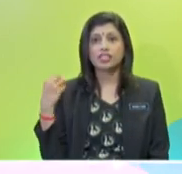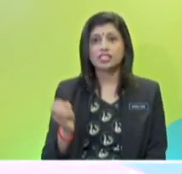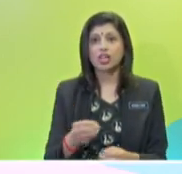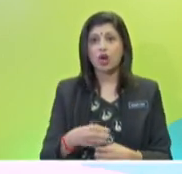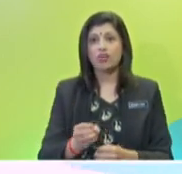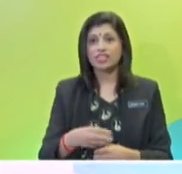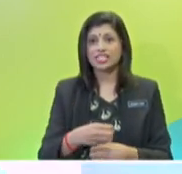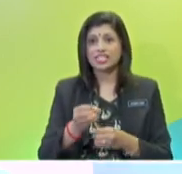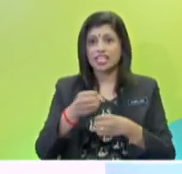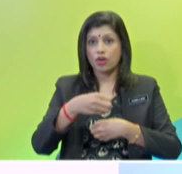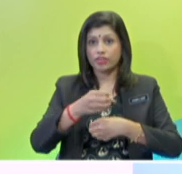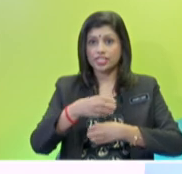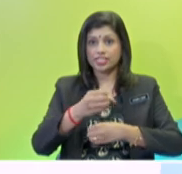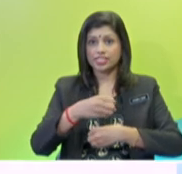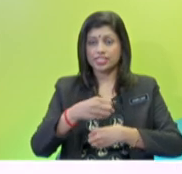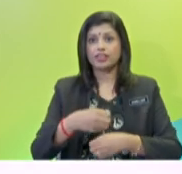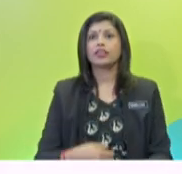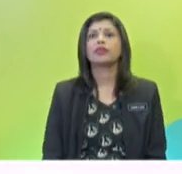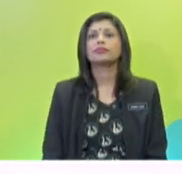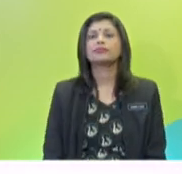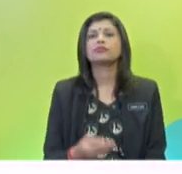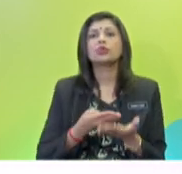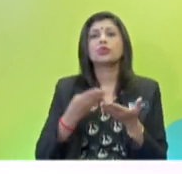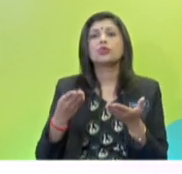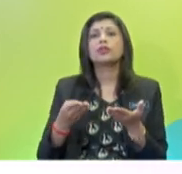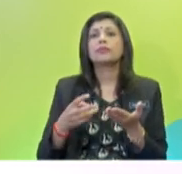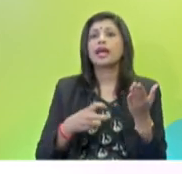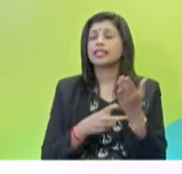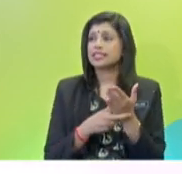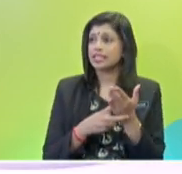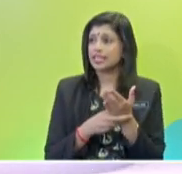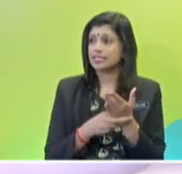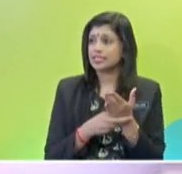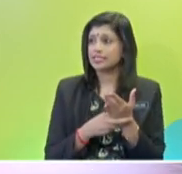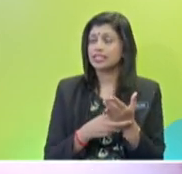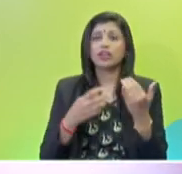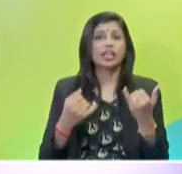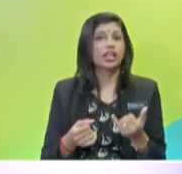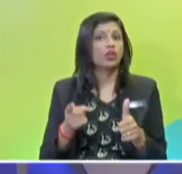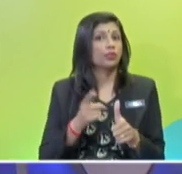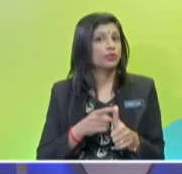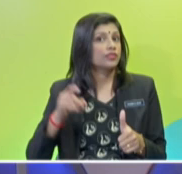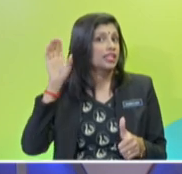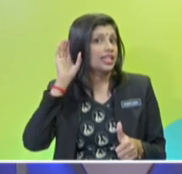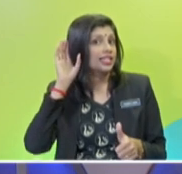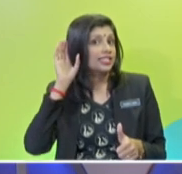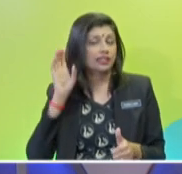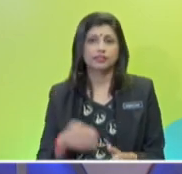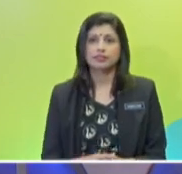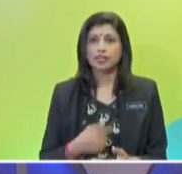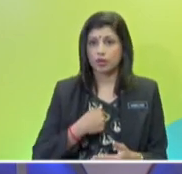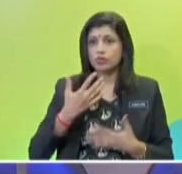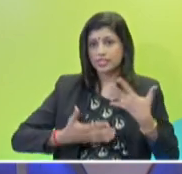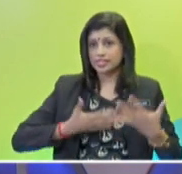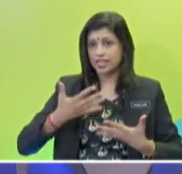is a place for you to buy tickets. Right. Okay, so for this activity, I will need you to listen to a conversation. Okay. And then you have